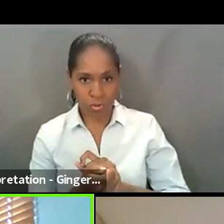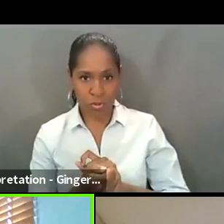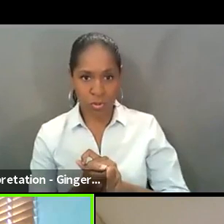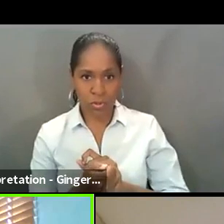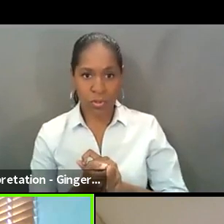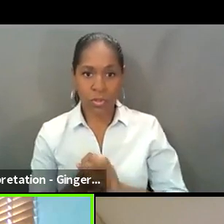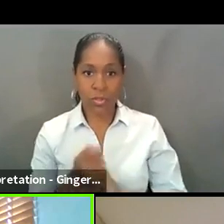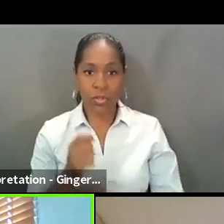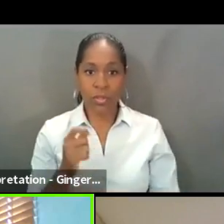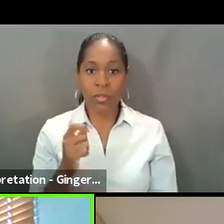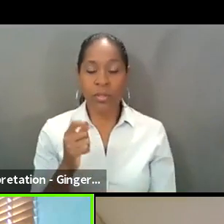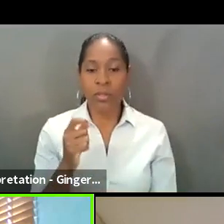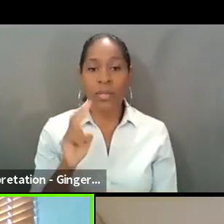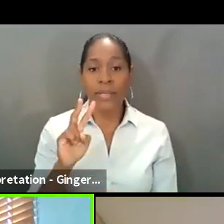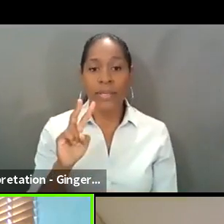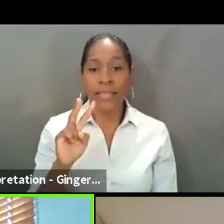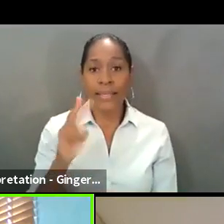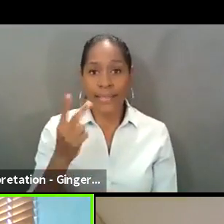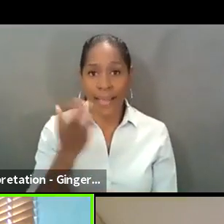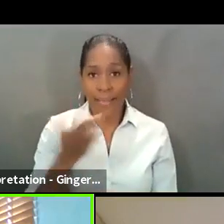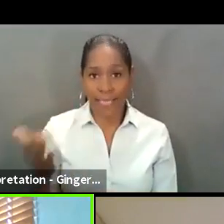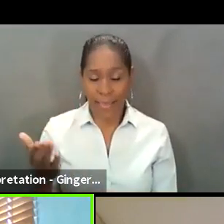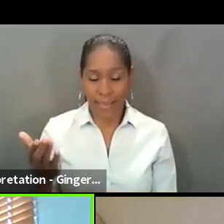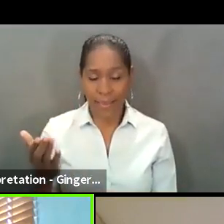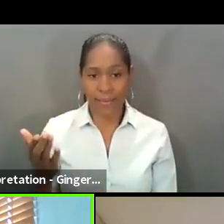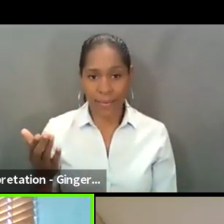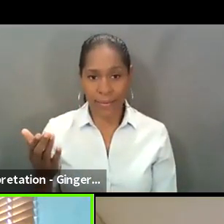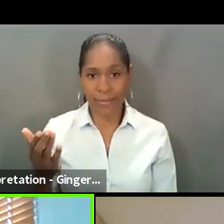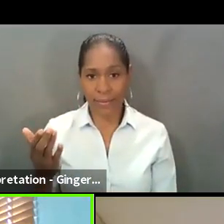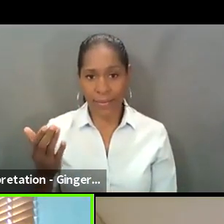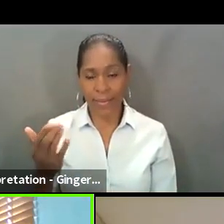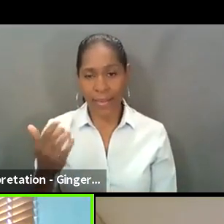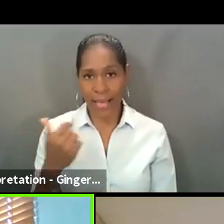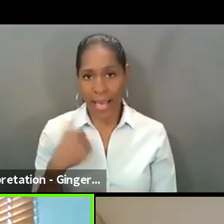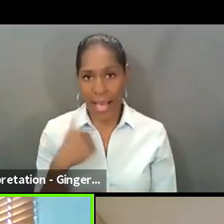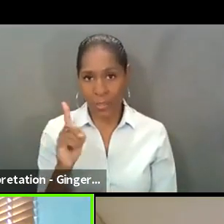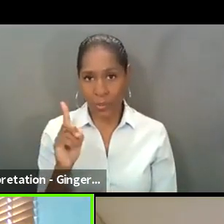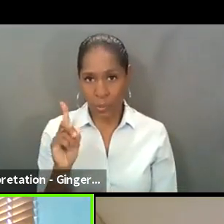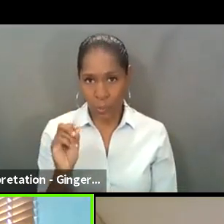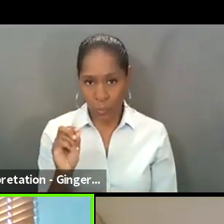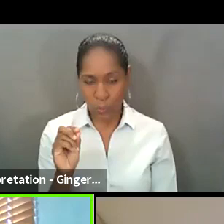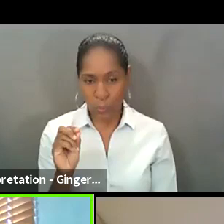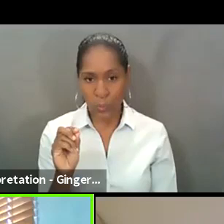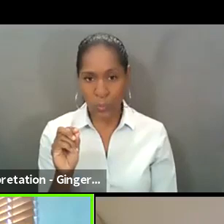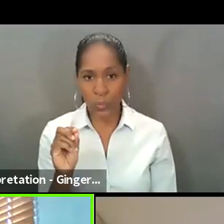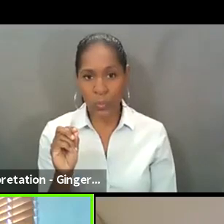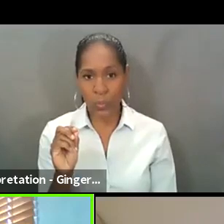The second thing that I basically have